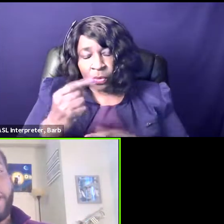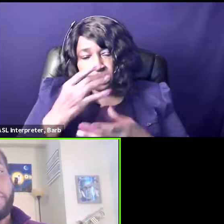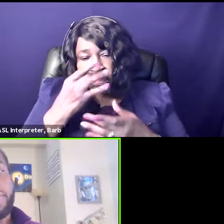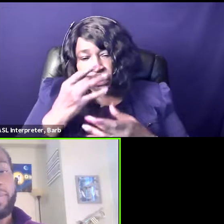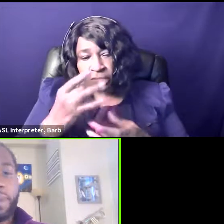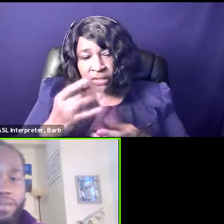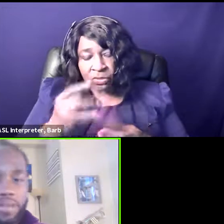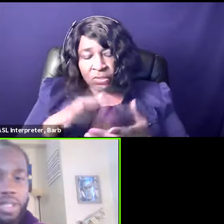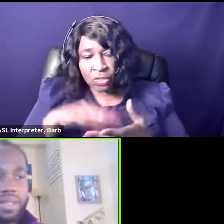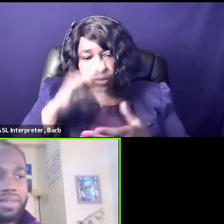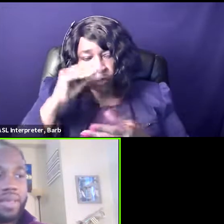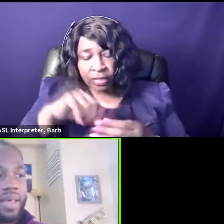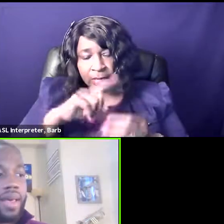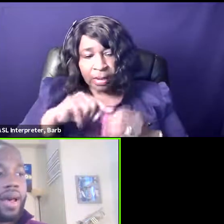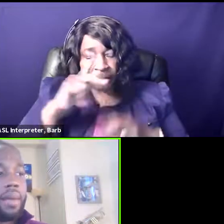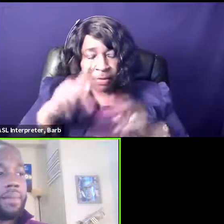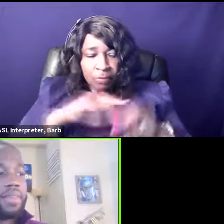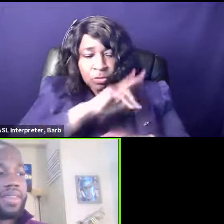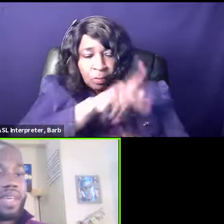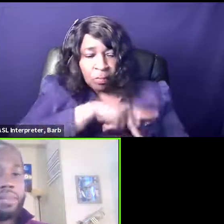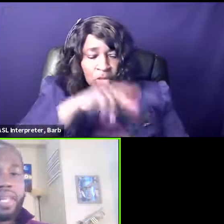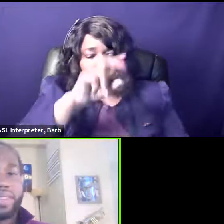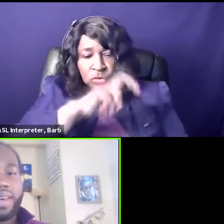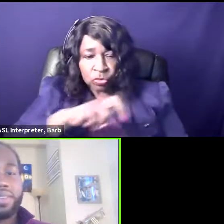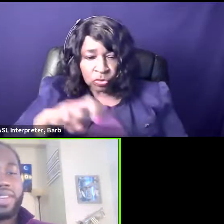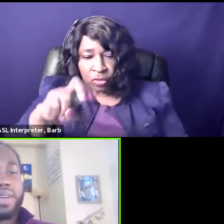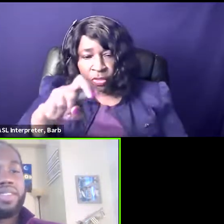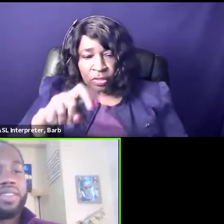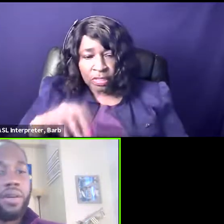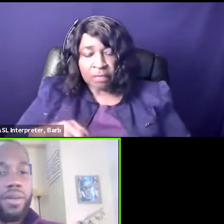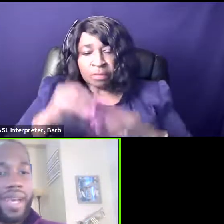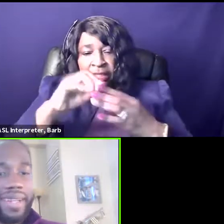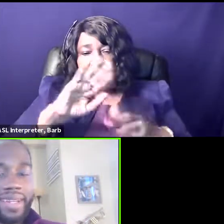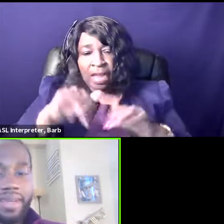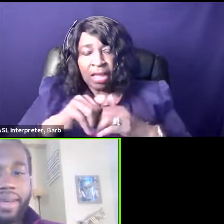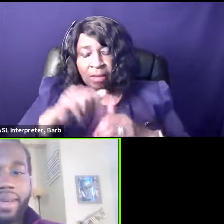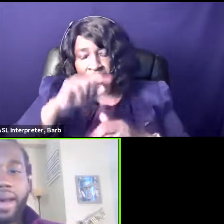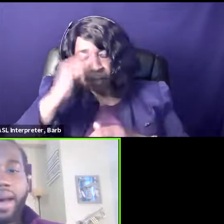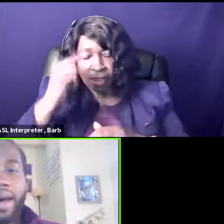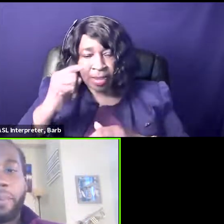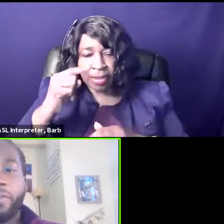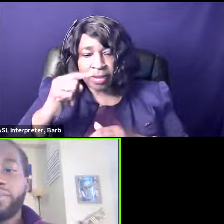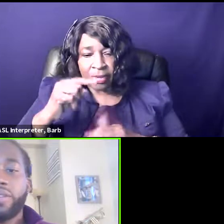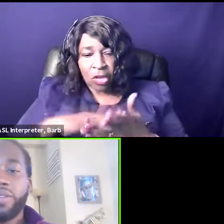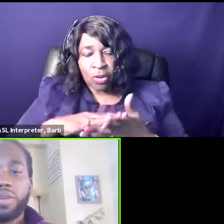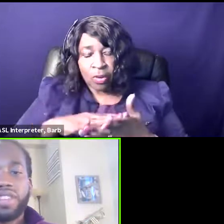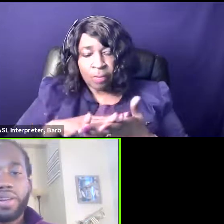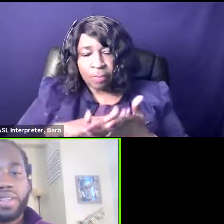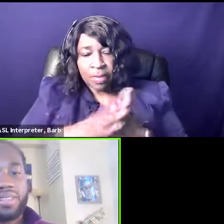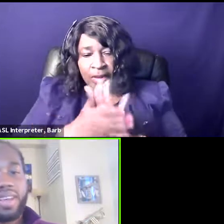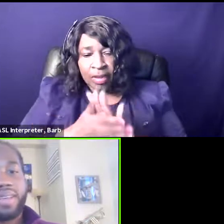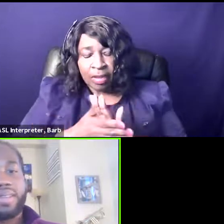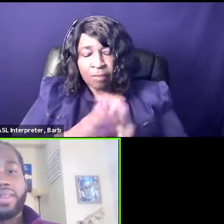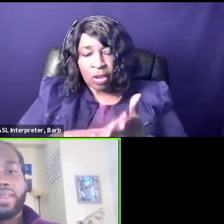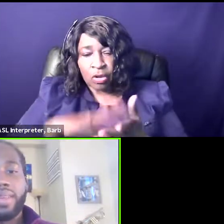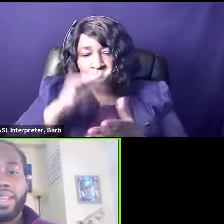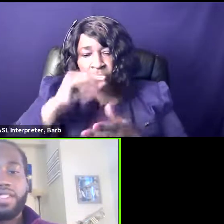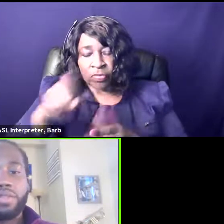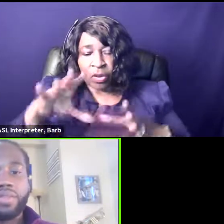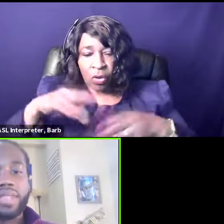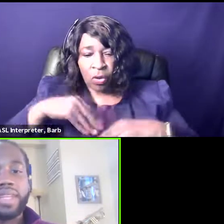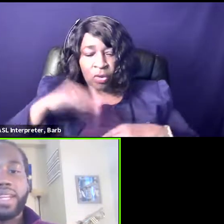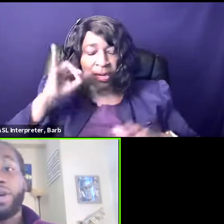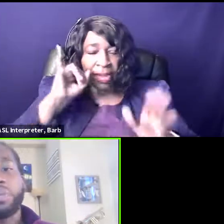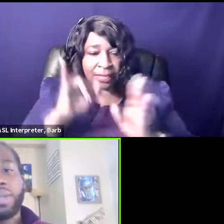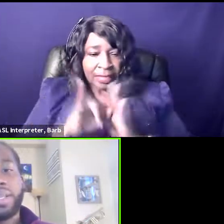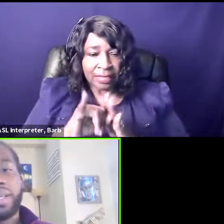learn about people's personal journeys, particularly how Black scholars come into their own identity. Mhm. One of our viewers shared in the chat an